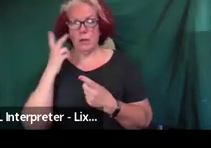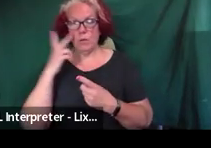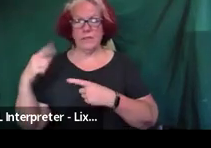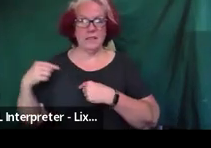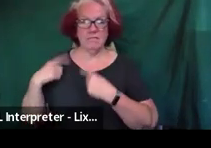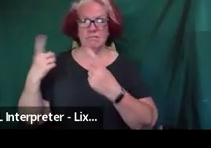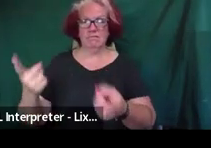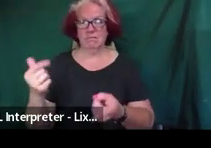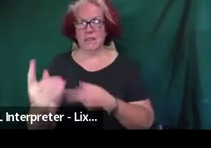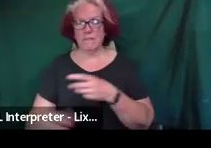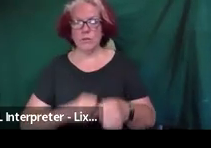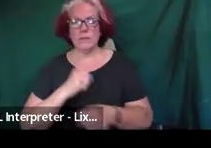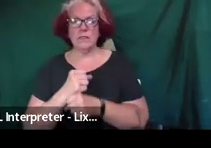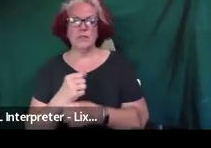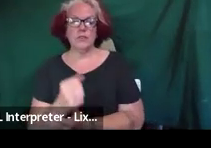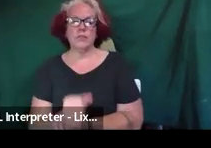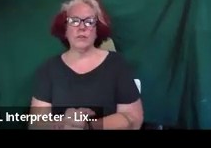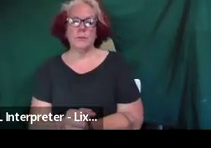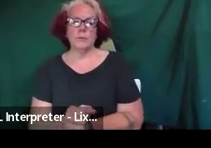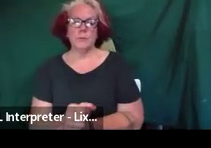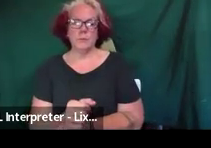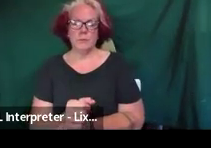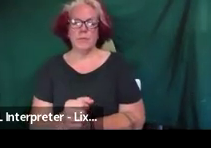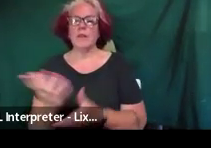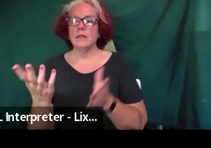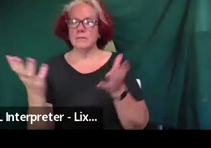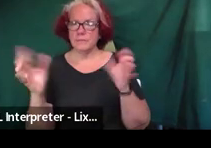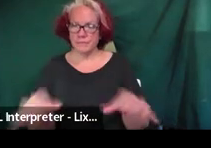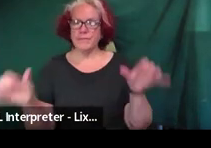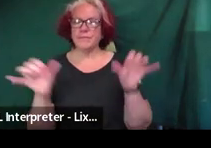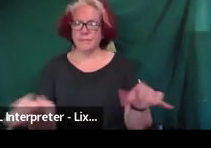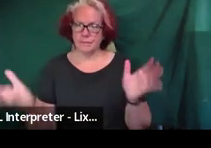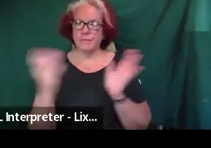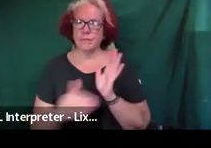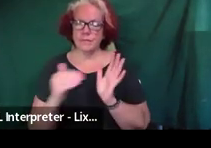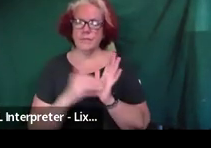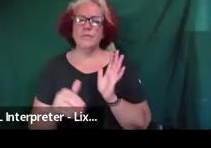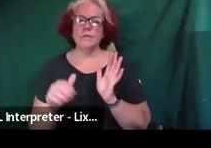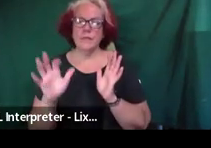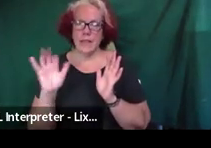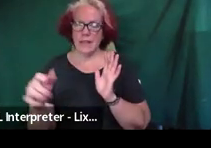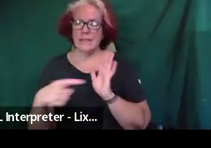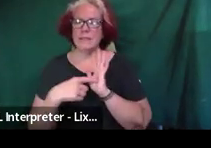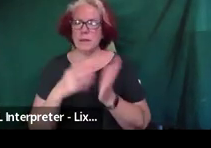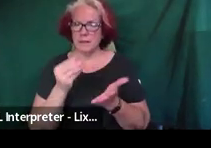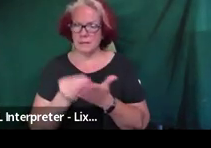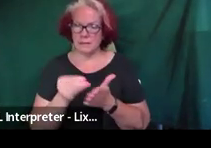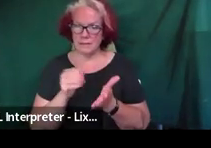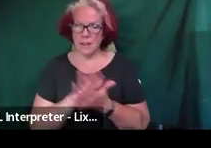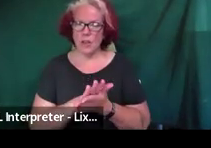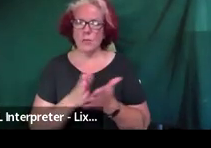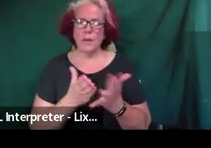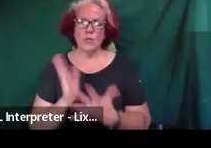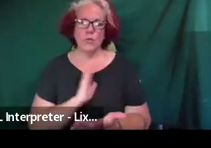last couple of years. Certainly that has been time and time again lifted. It's been documented through